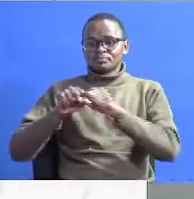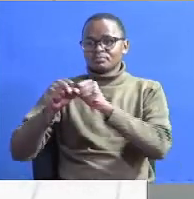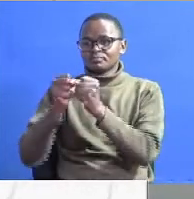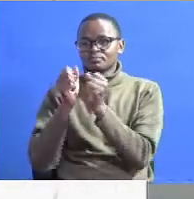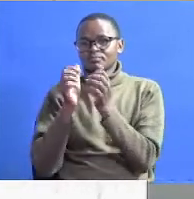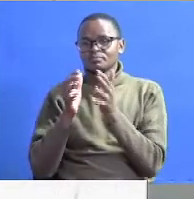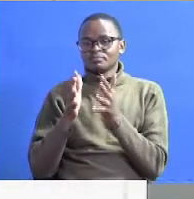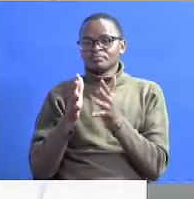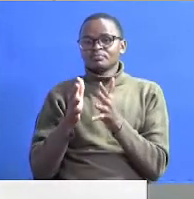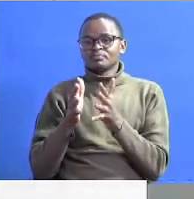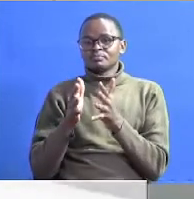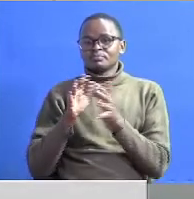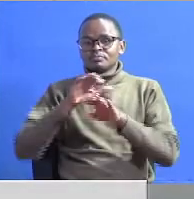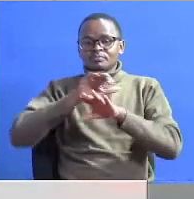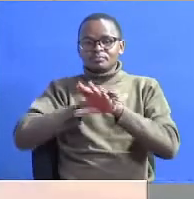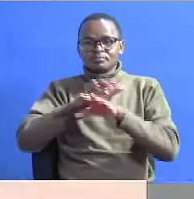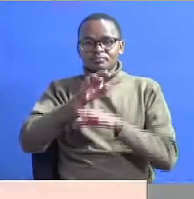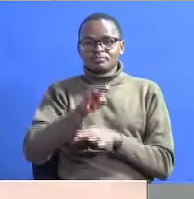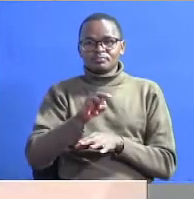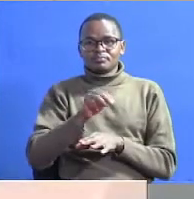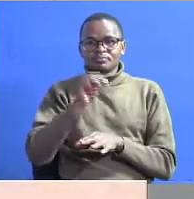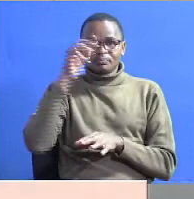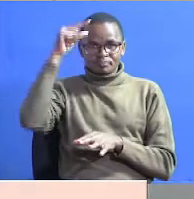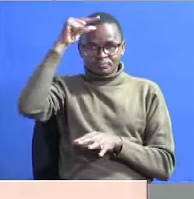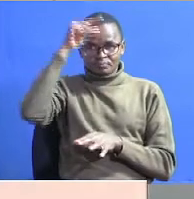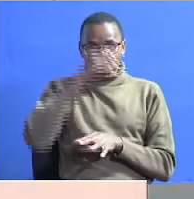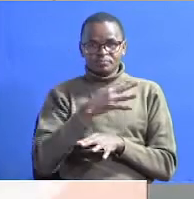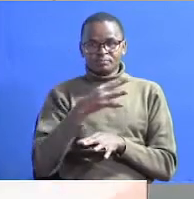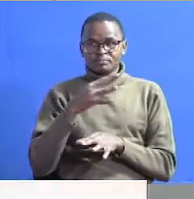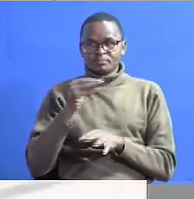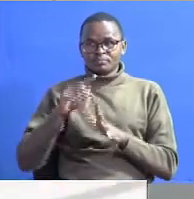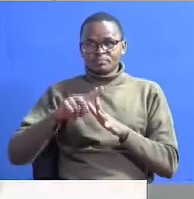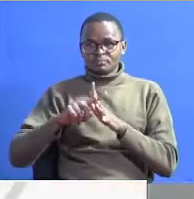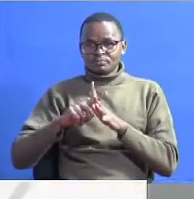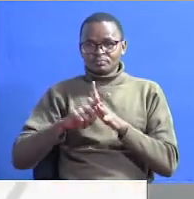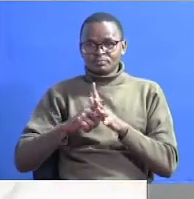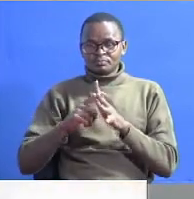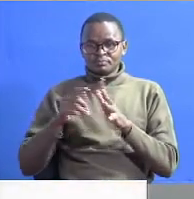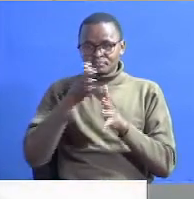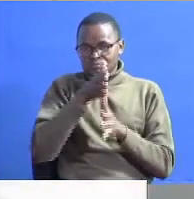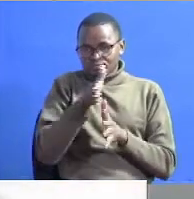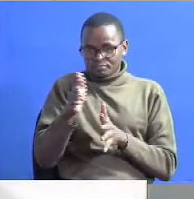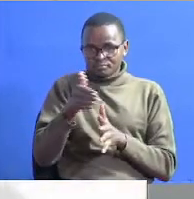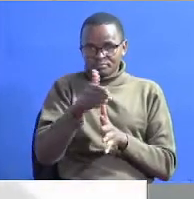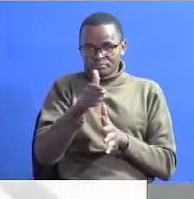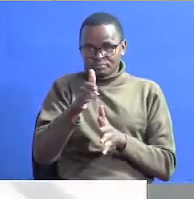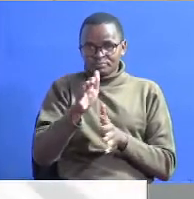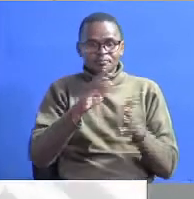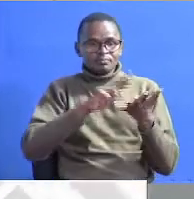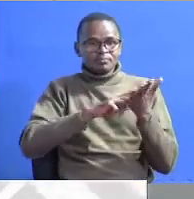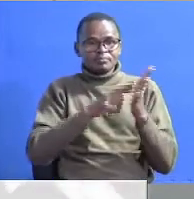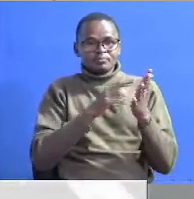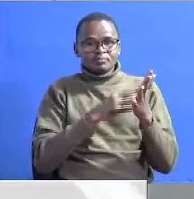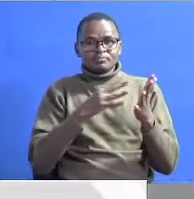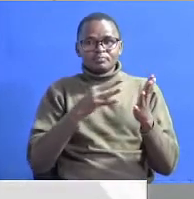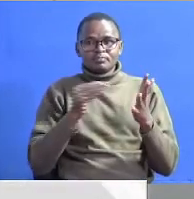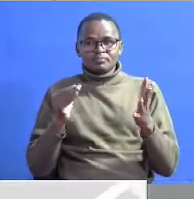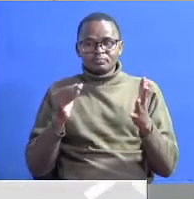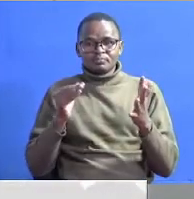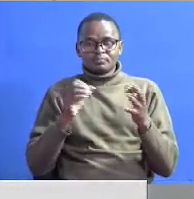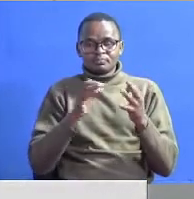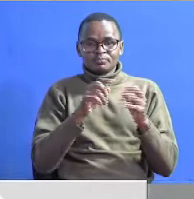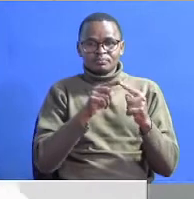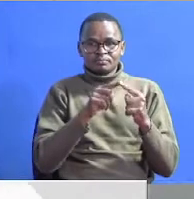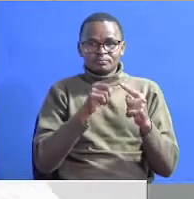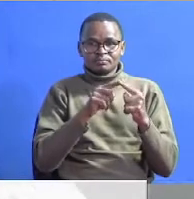who have gotten themselves into government and started diverting resources and contracts to